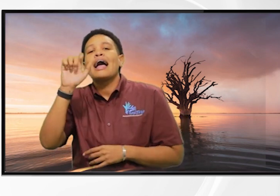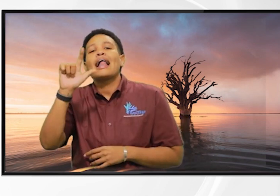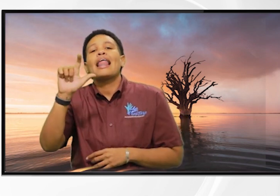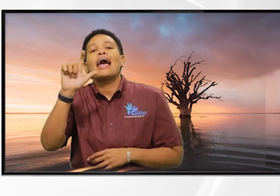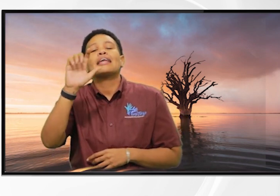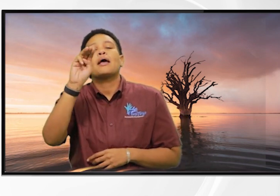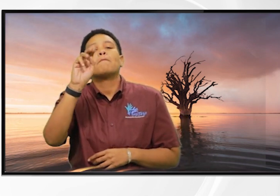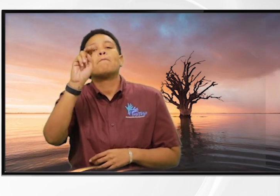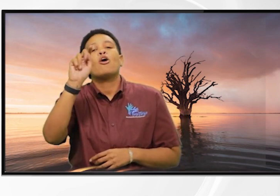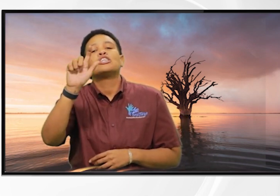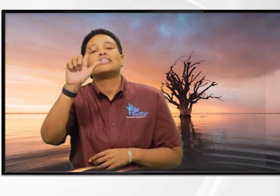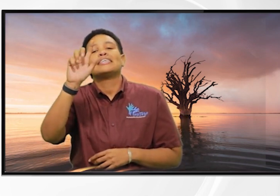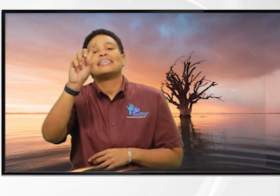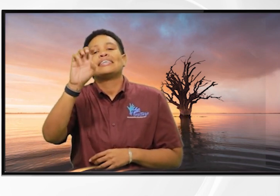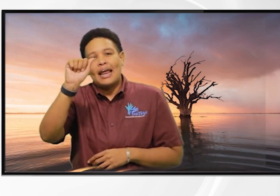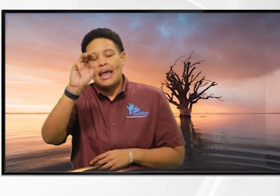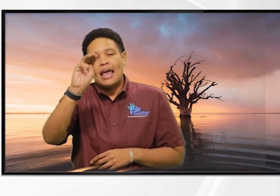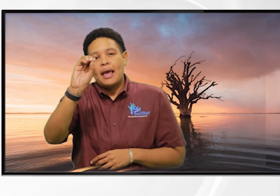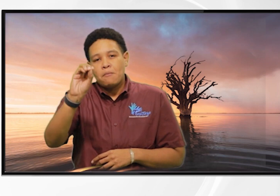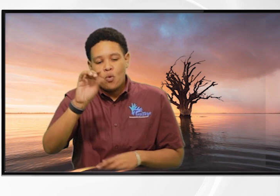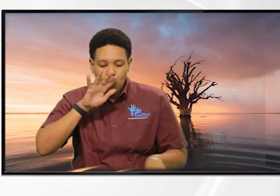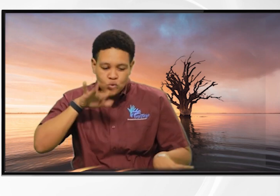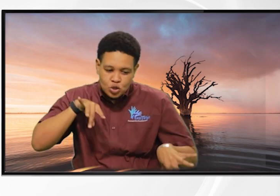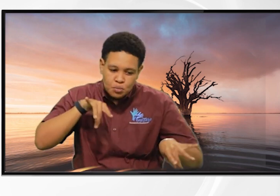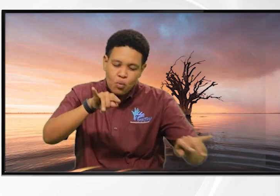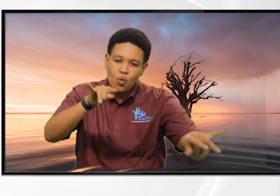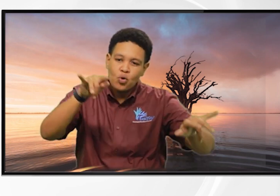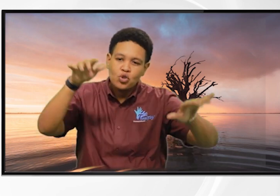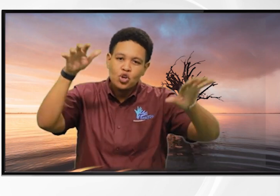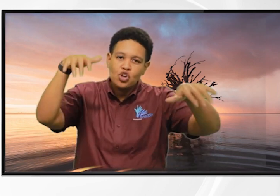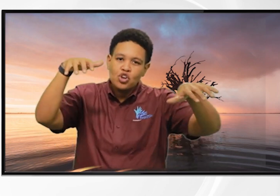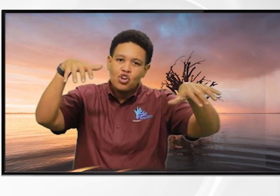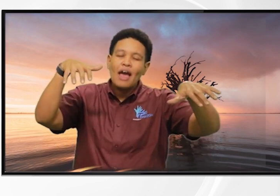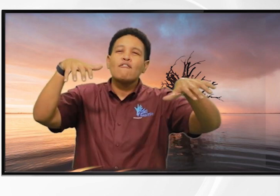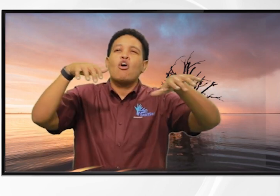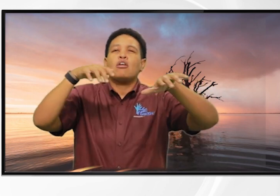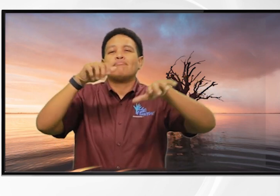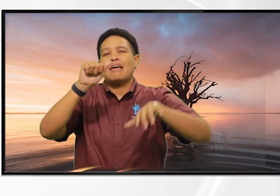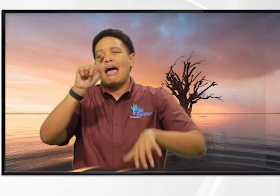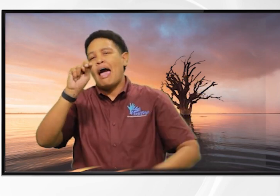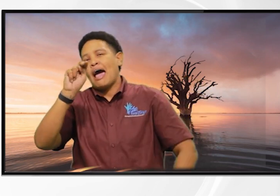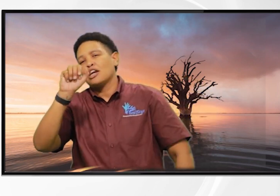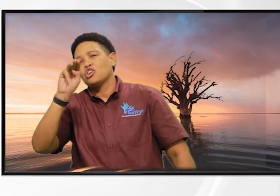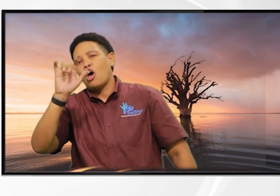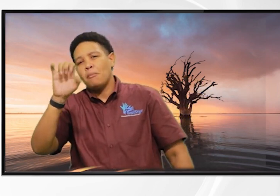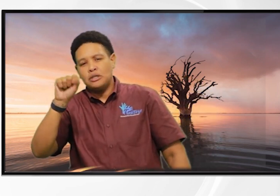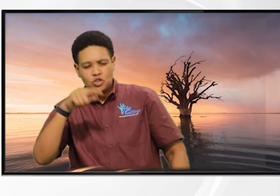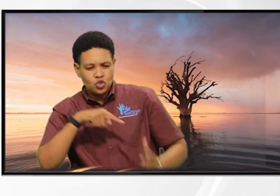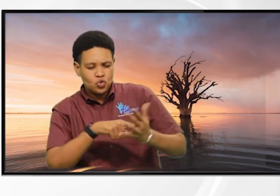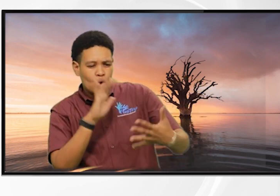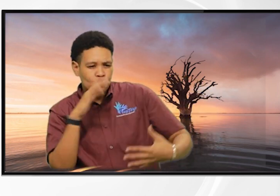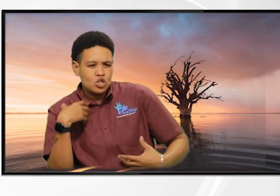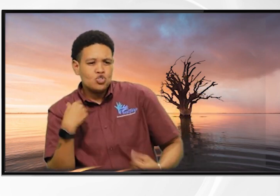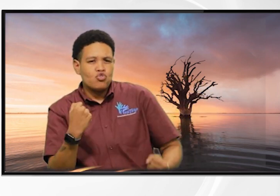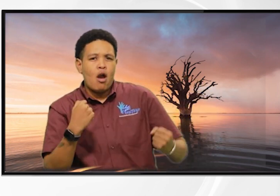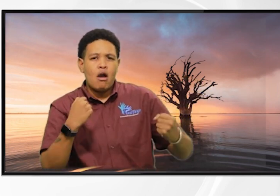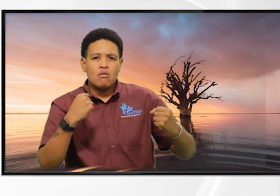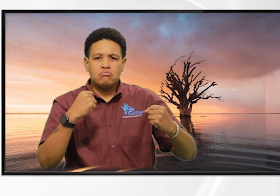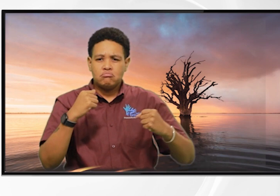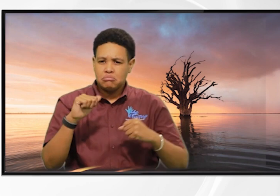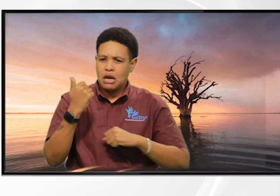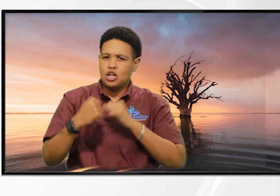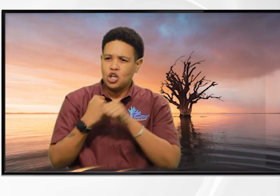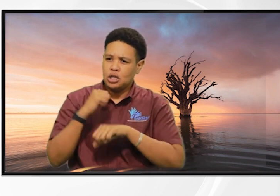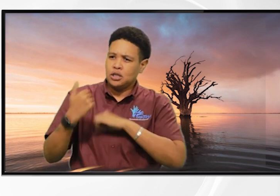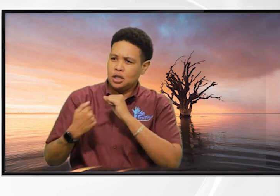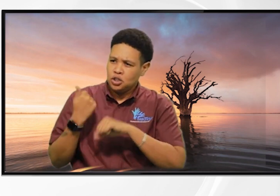Multidecadal Oscillation, AMO. Smooth rainfall anomalies show strong decadal variation in all 4